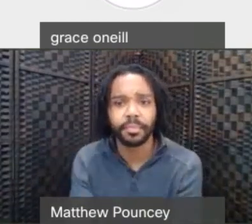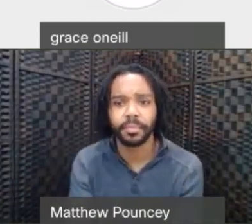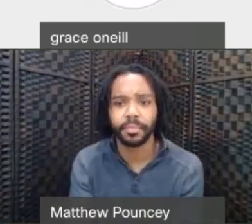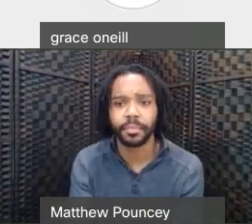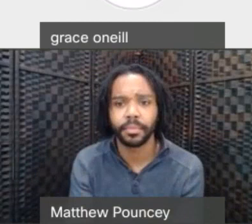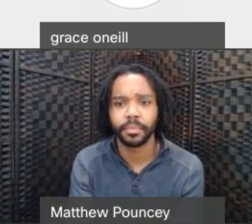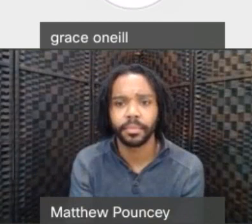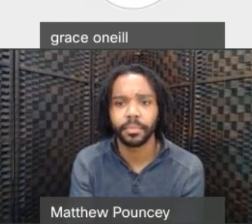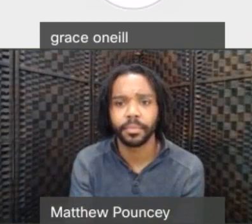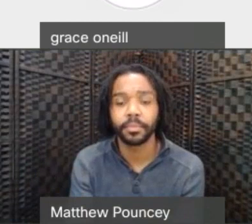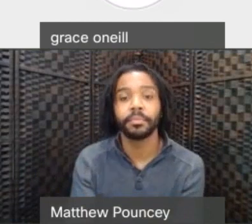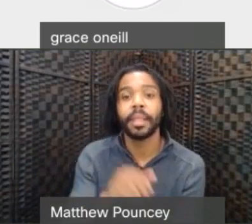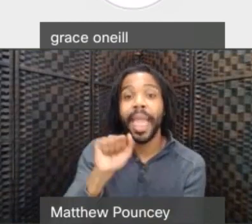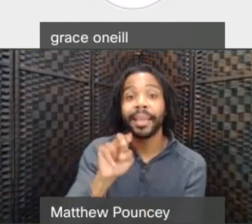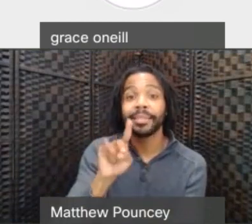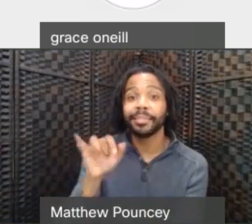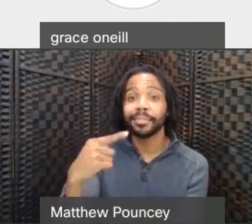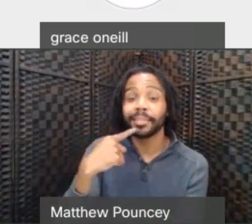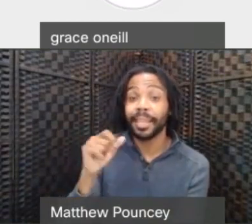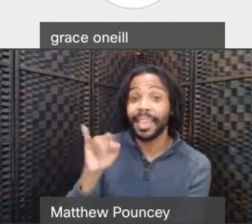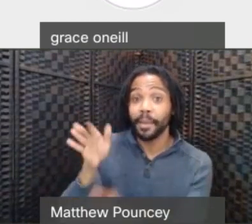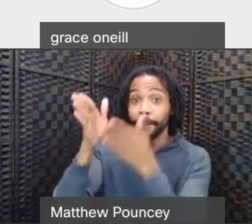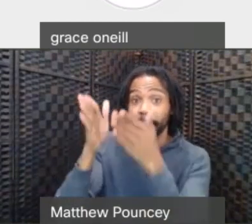So if a person had an exposure,